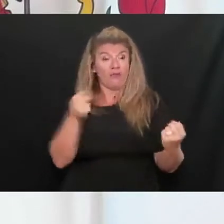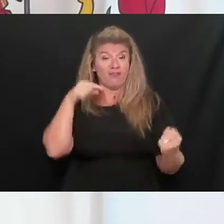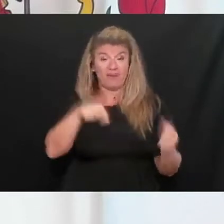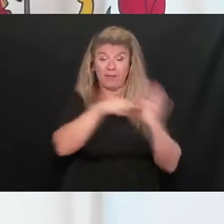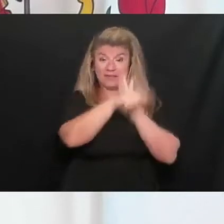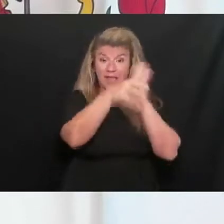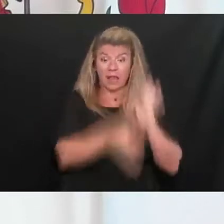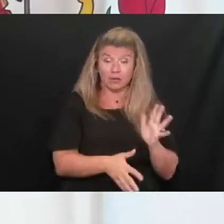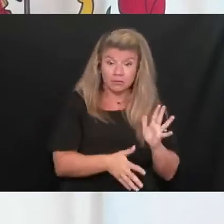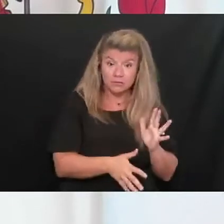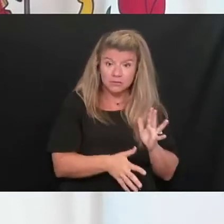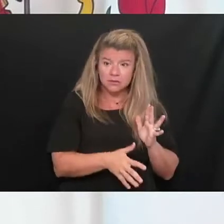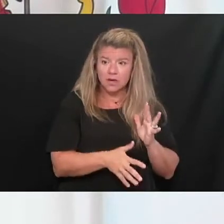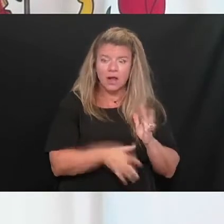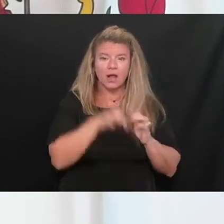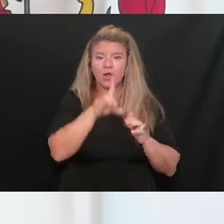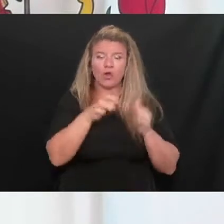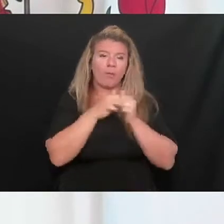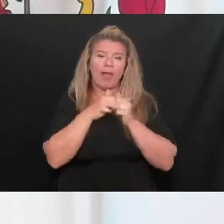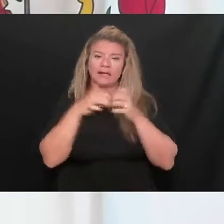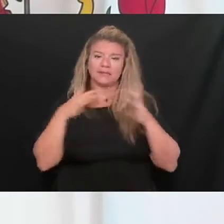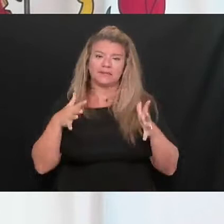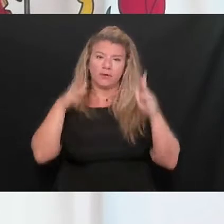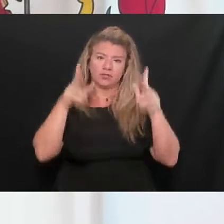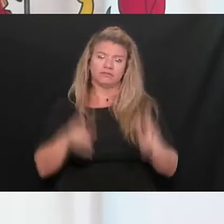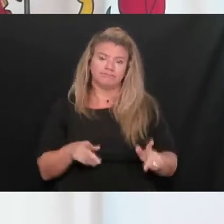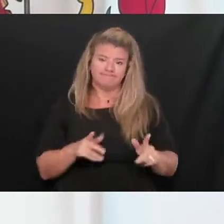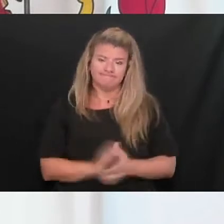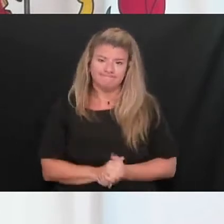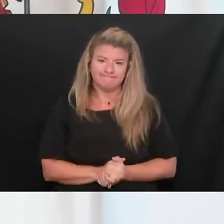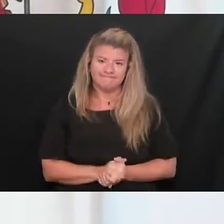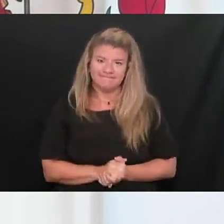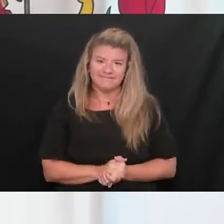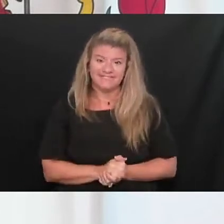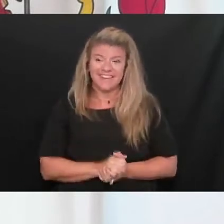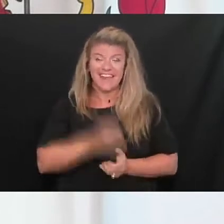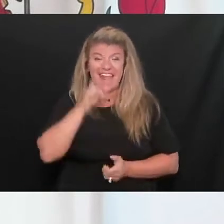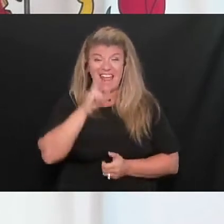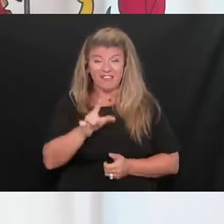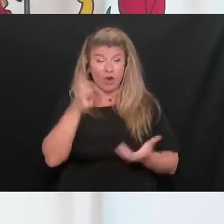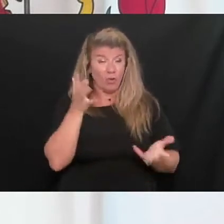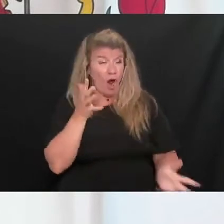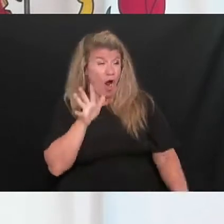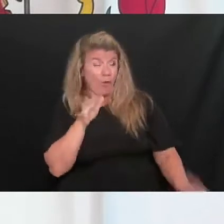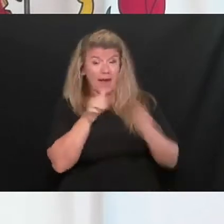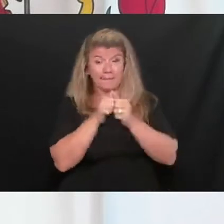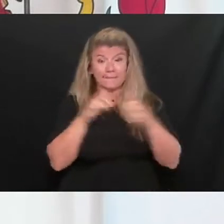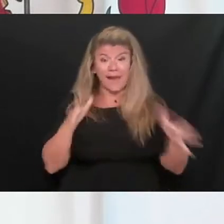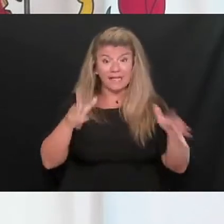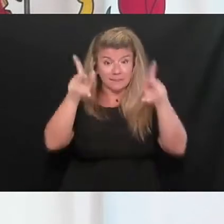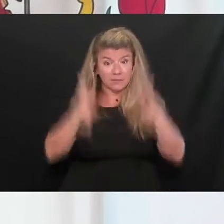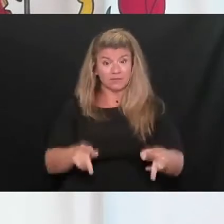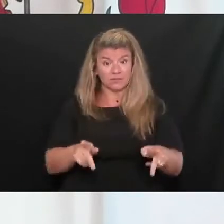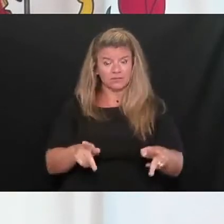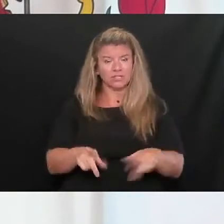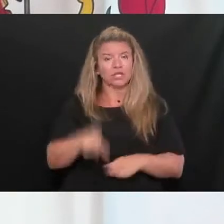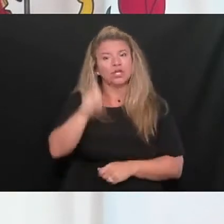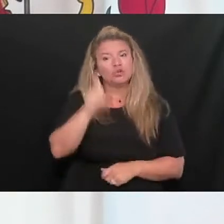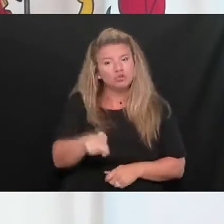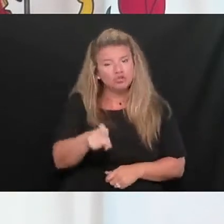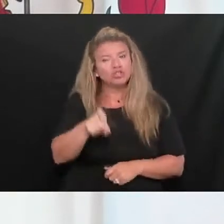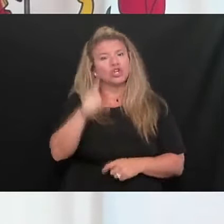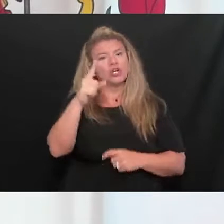killer, you're a blessed human being. And if you're that blessed human being, you ought to at